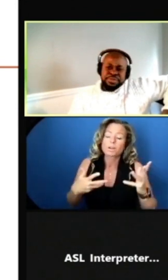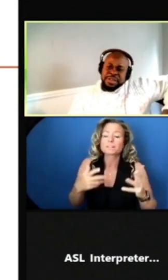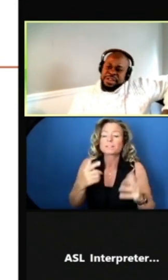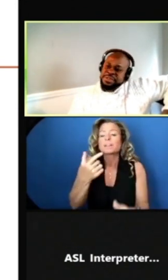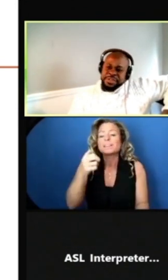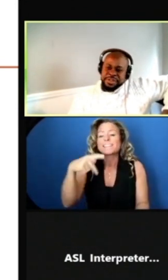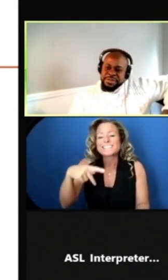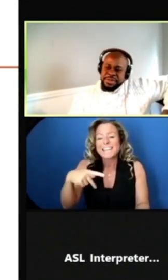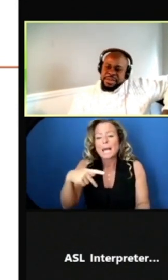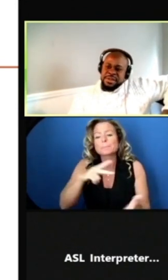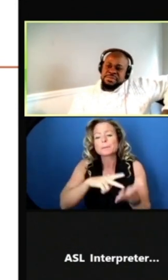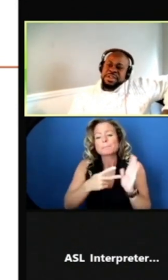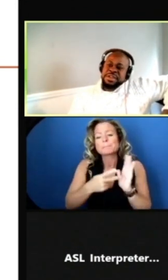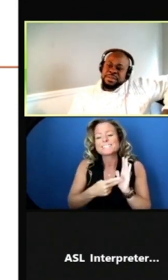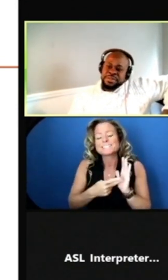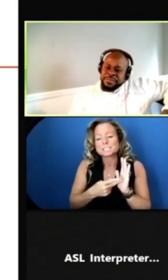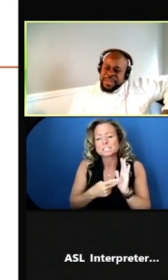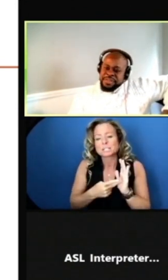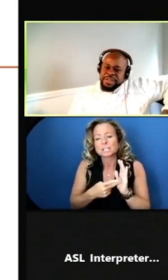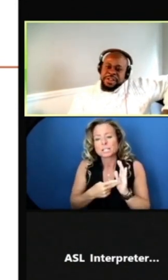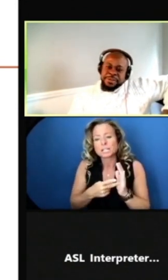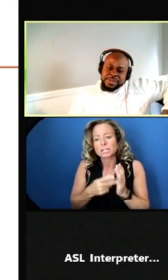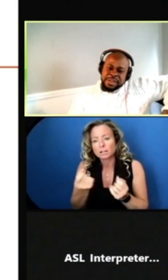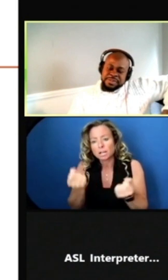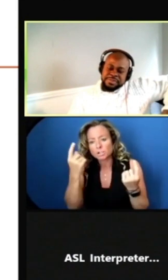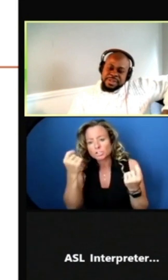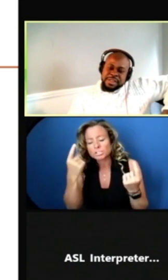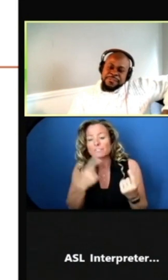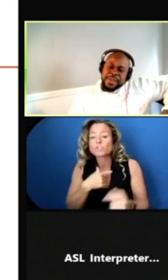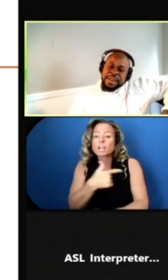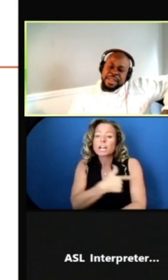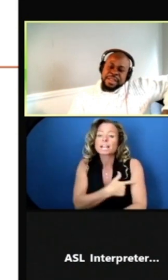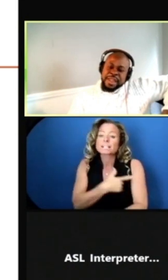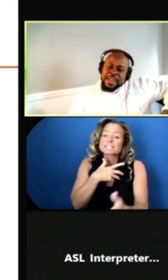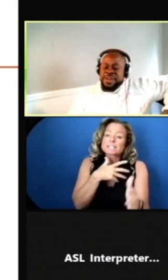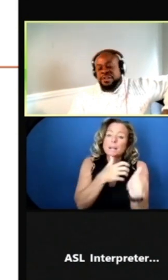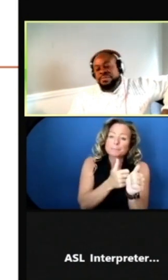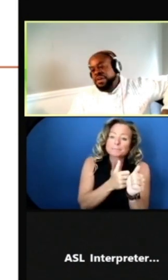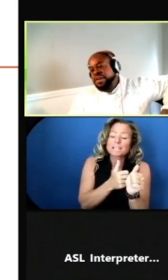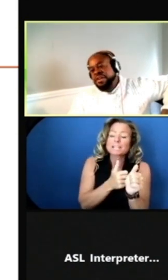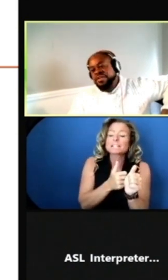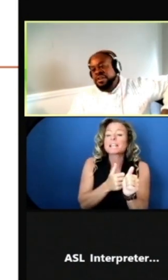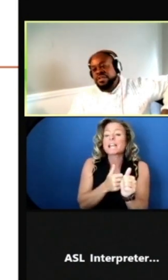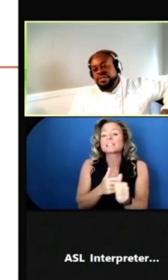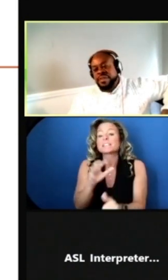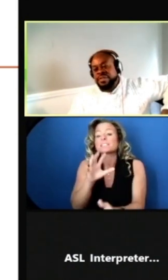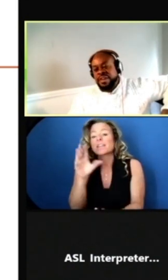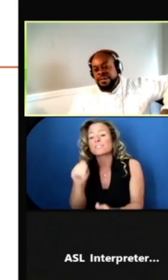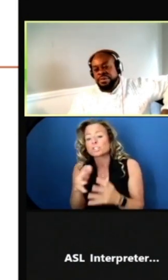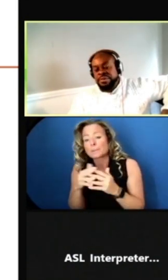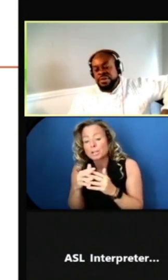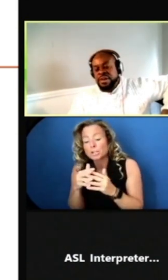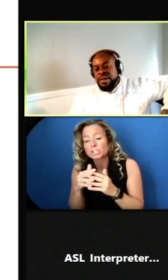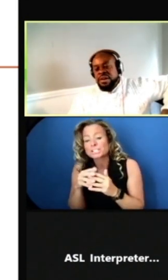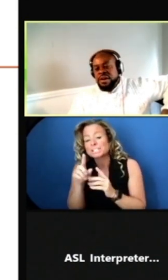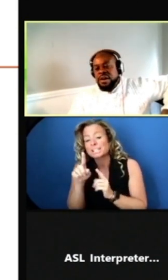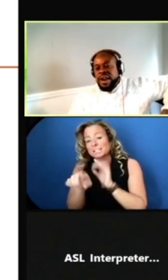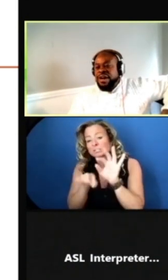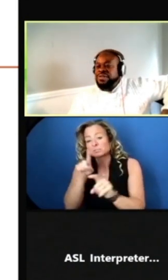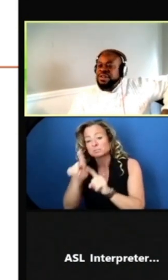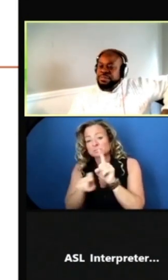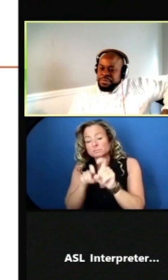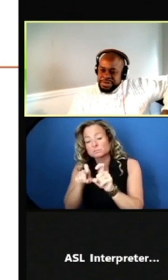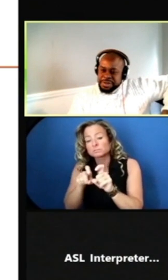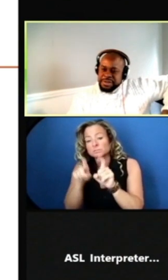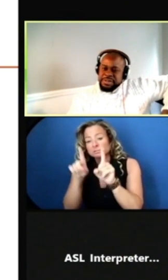there's widespread literacy when it comes to vaccine uptake. And the fact that the African Americans in the survey sample